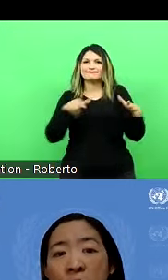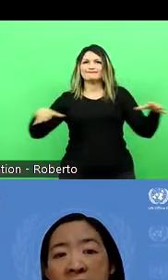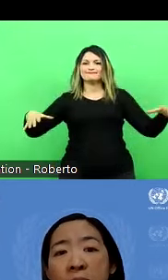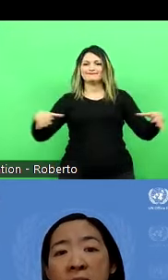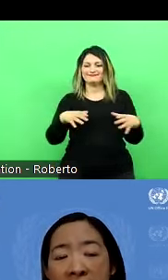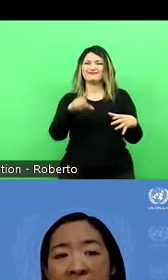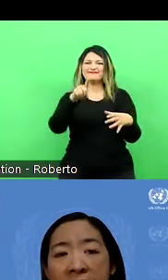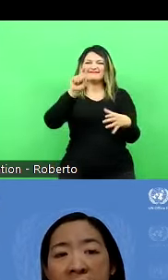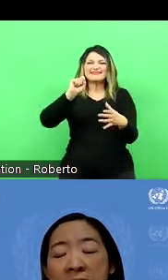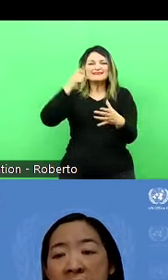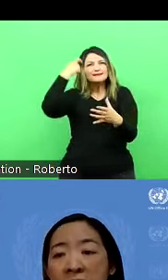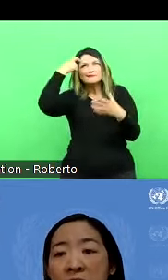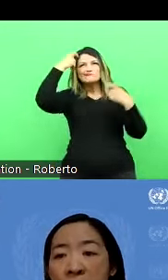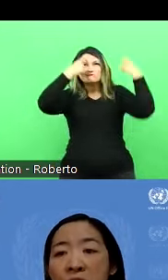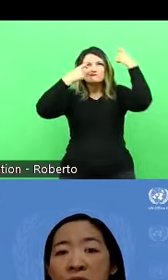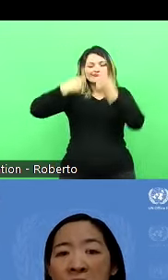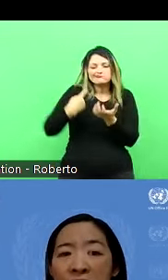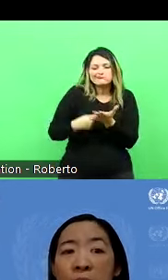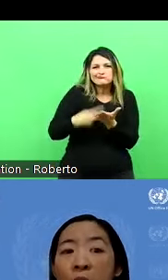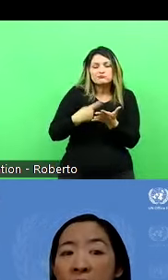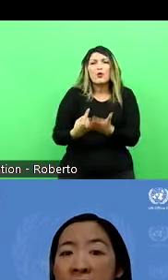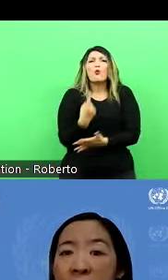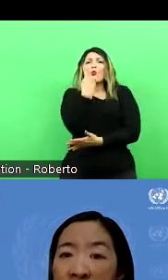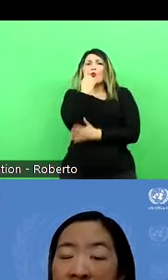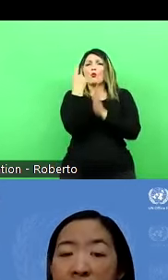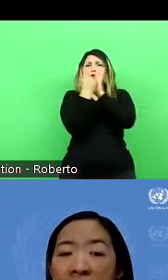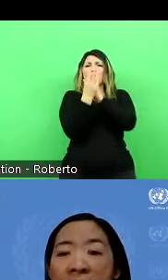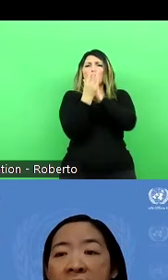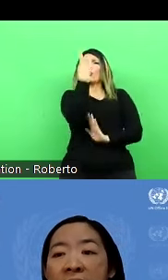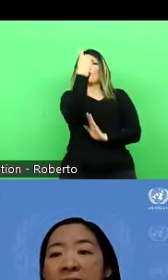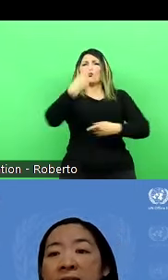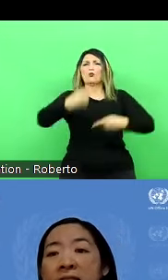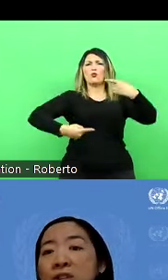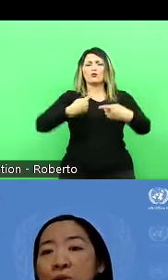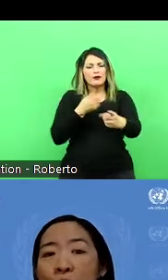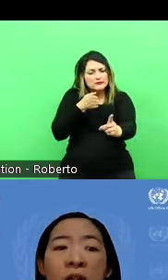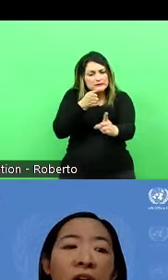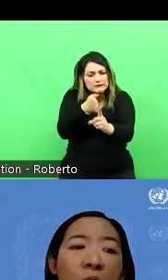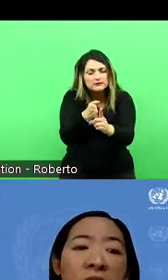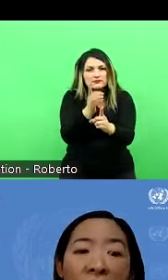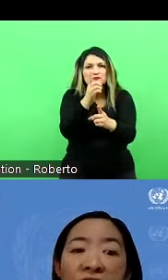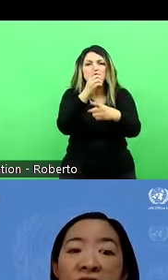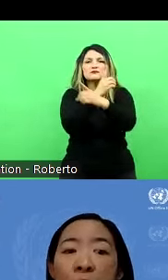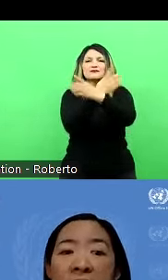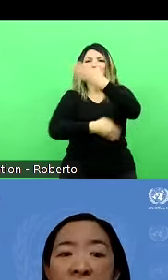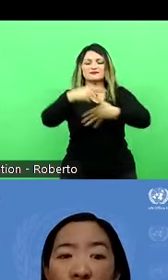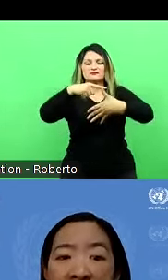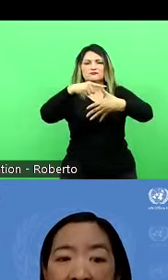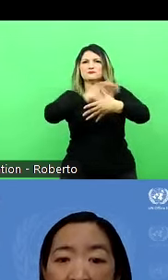to engage persons with disabilities in disaster risk reduction more effectively. This tool was launched